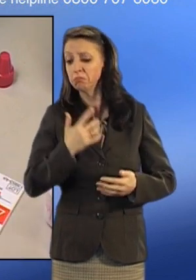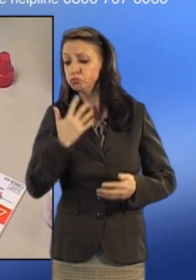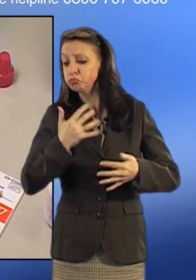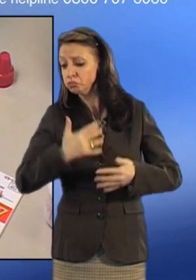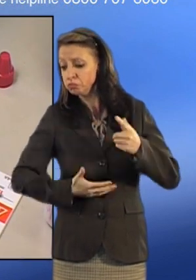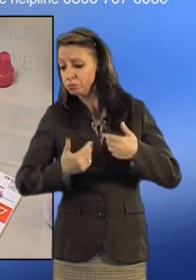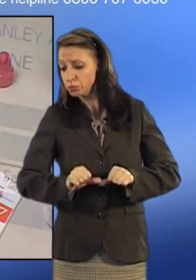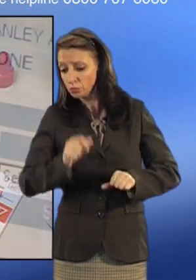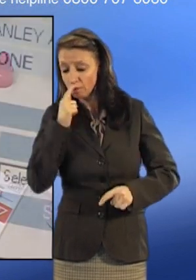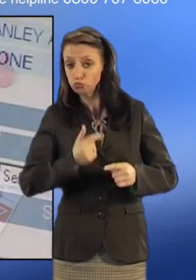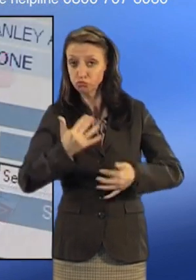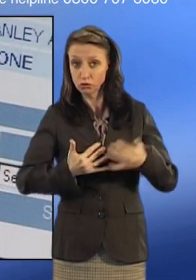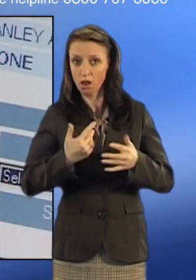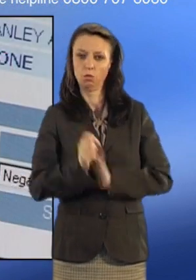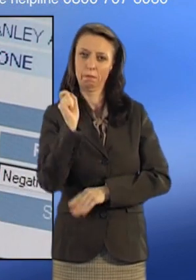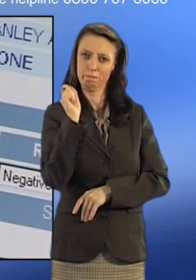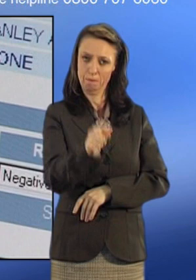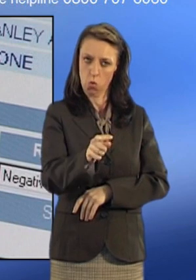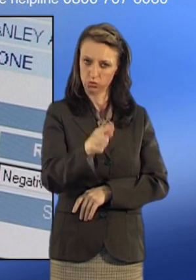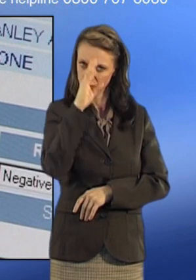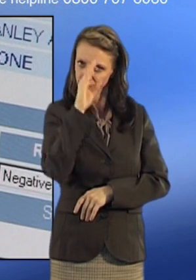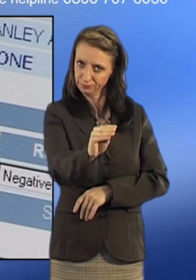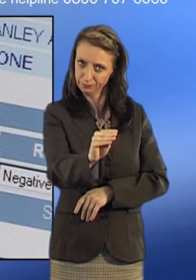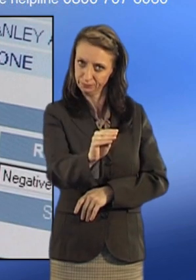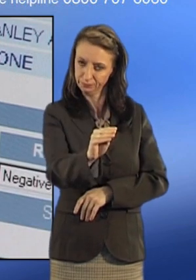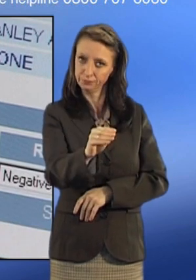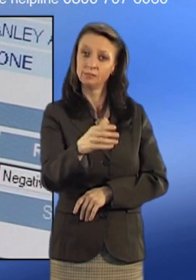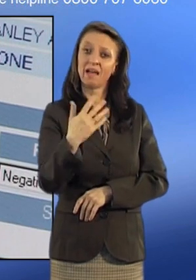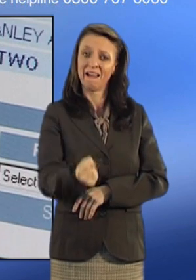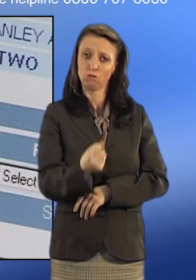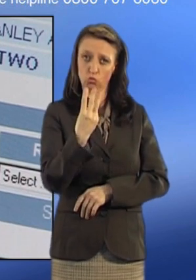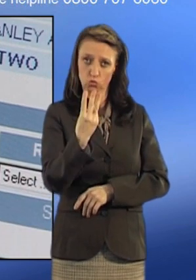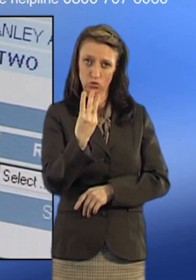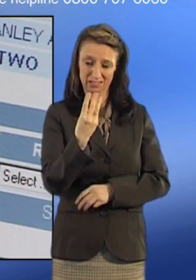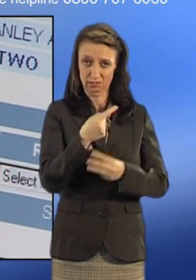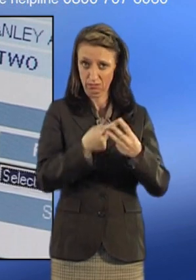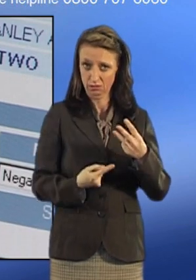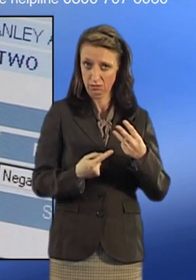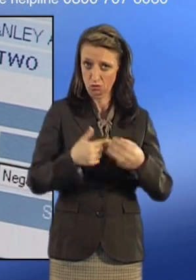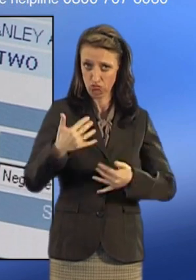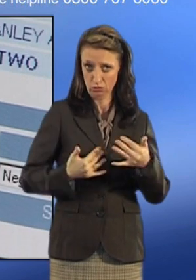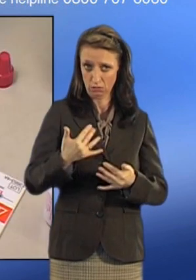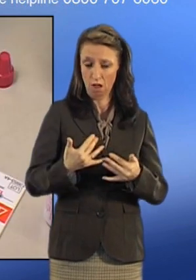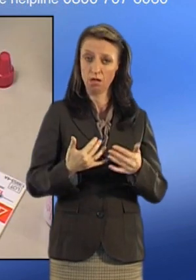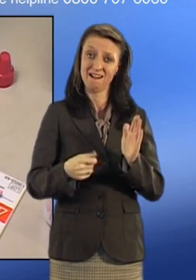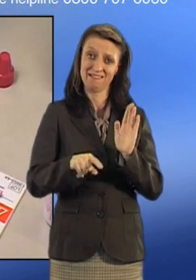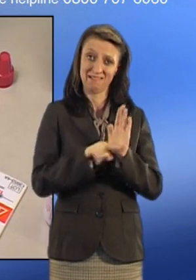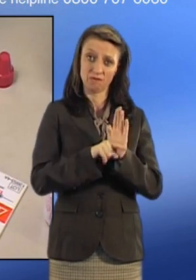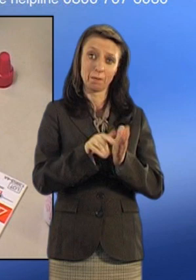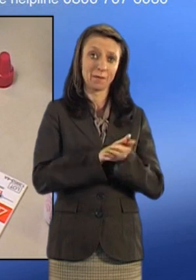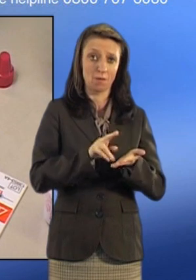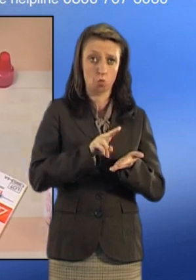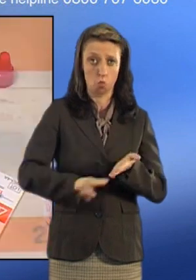There are 3 possible results: negative, which is normal, meaning that no traces of blood were found in any of the 6 sample